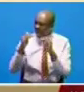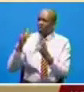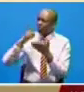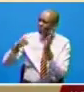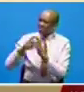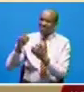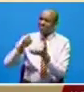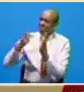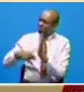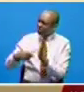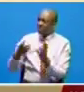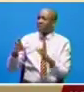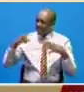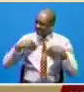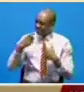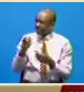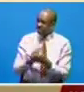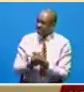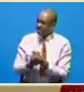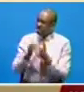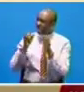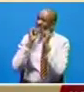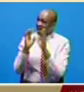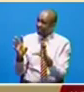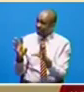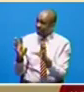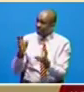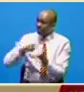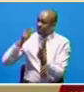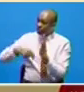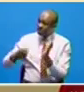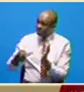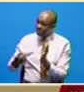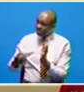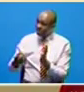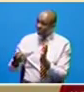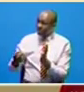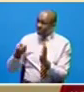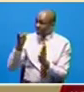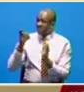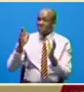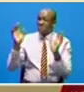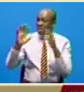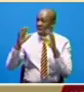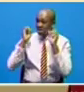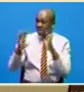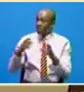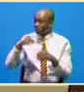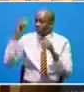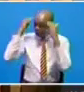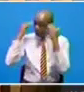the results and go home peacefully. Mm-hmm. If not, then you know we'll say that this thing was not fair and we'll go to the